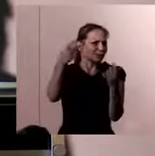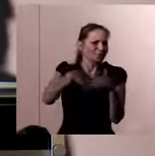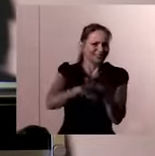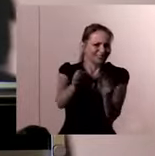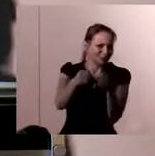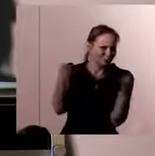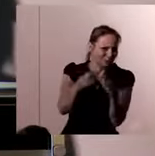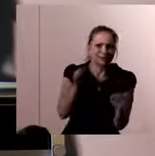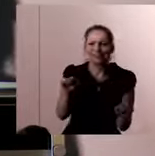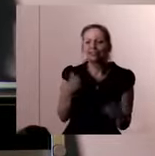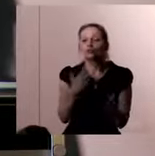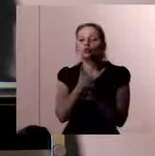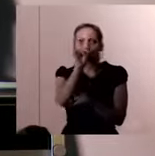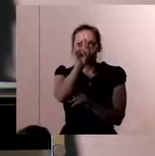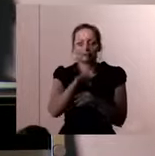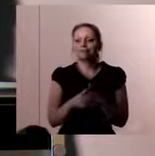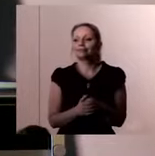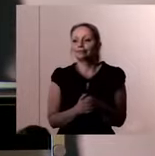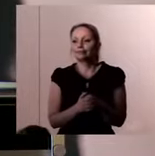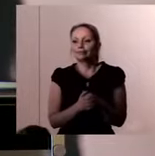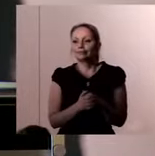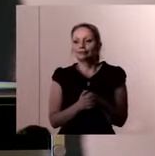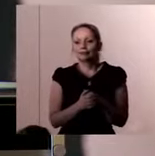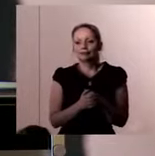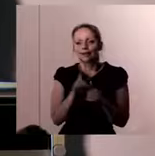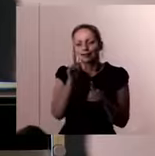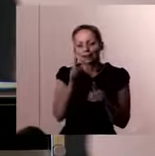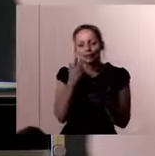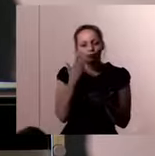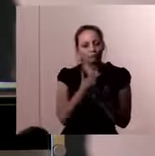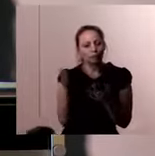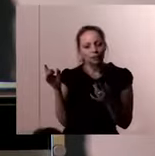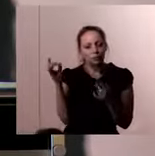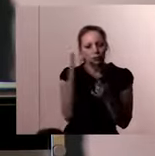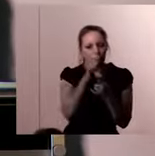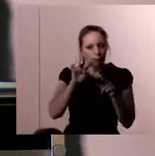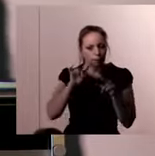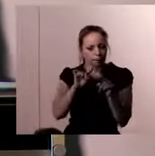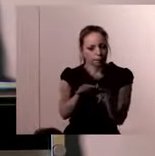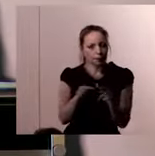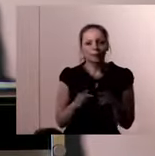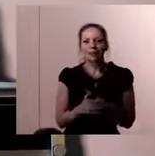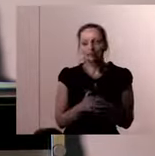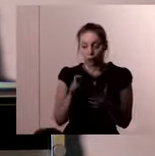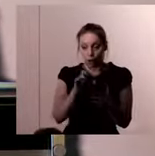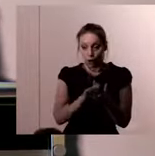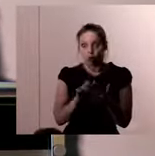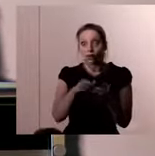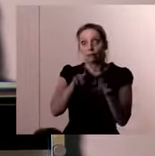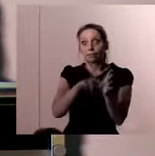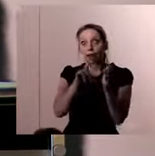newspaper. But, and this is a really important point, it wasn't written by an